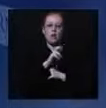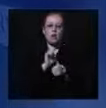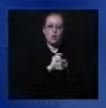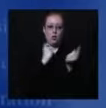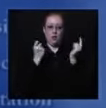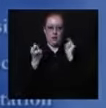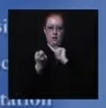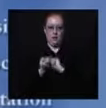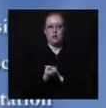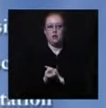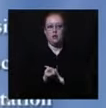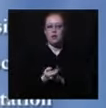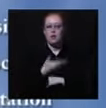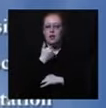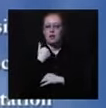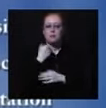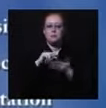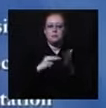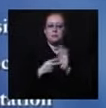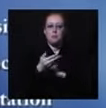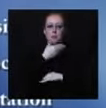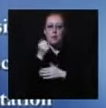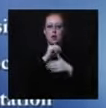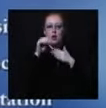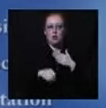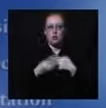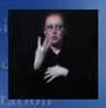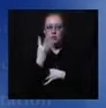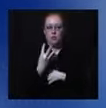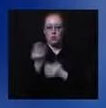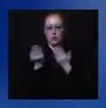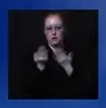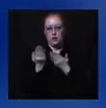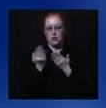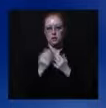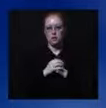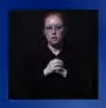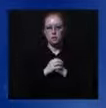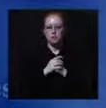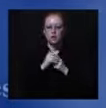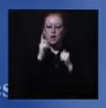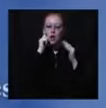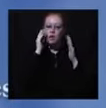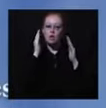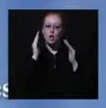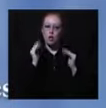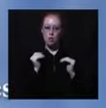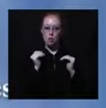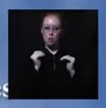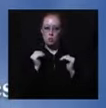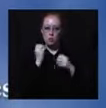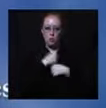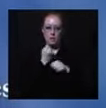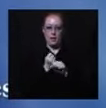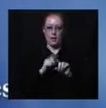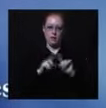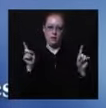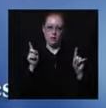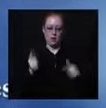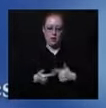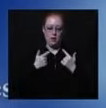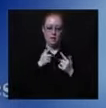has resulted in better outcomes from these core services. I would hope that we've made a difference